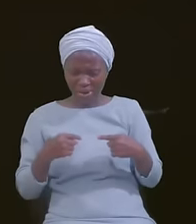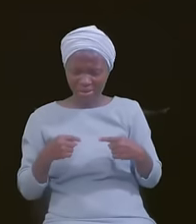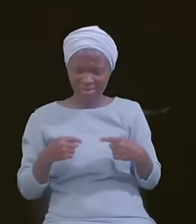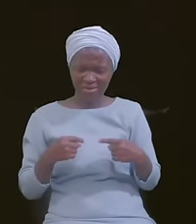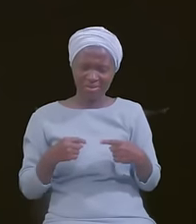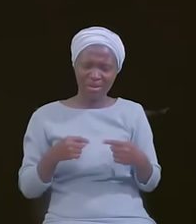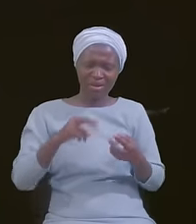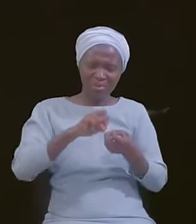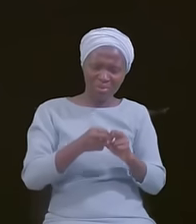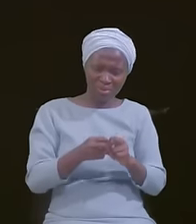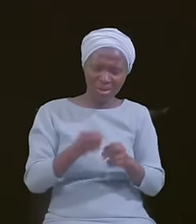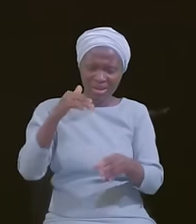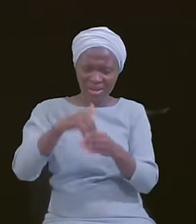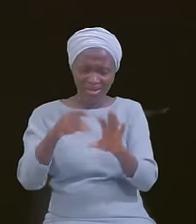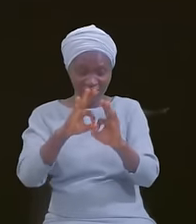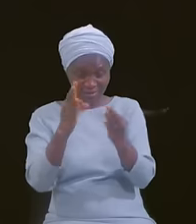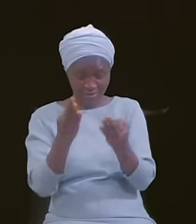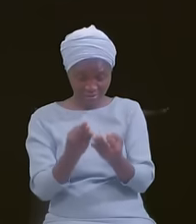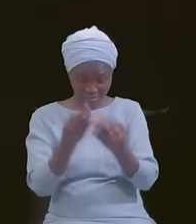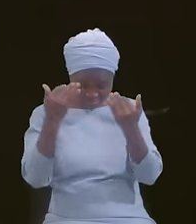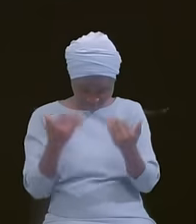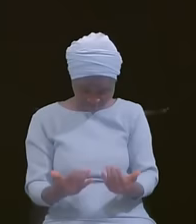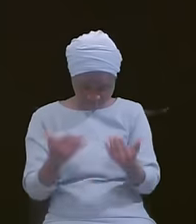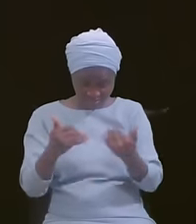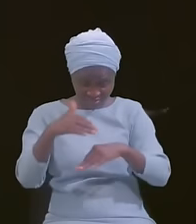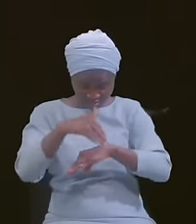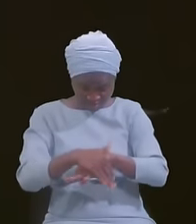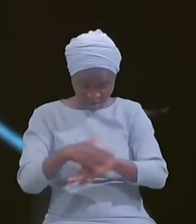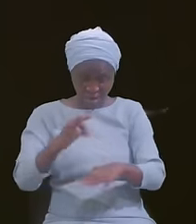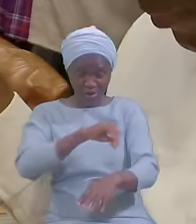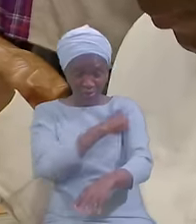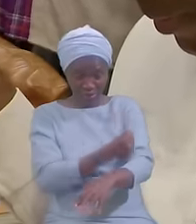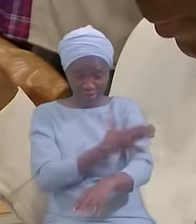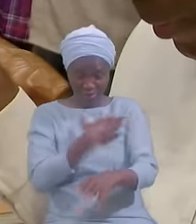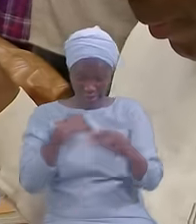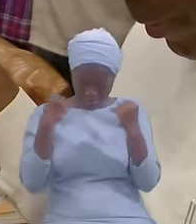in the family, tonight, the night of authority and power.